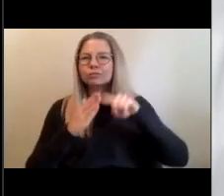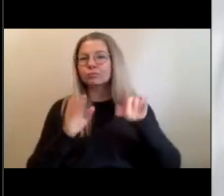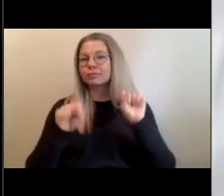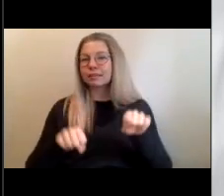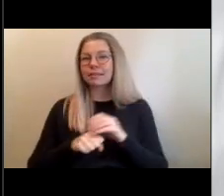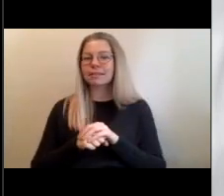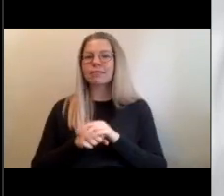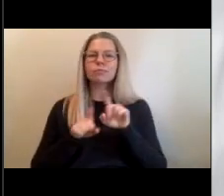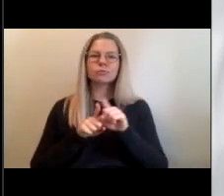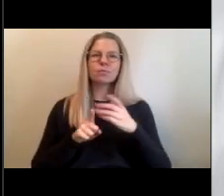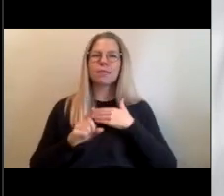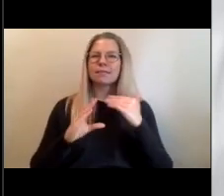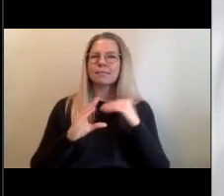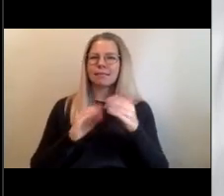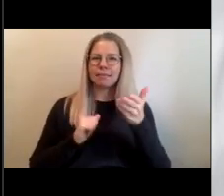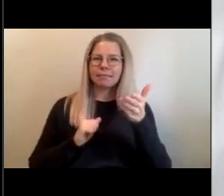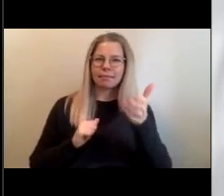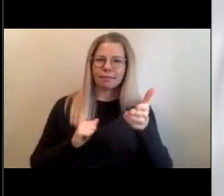simply